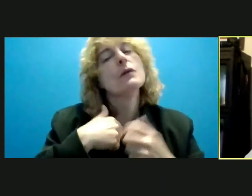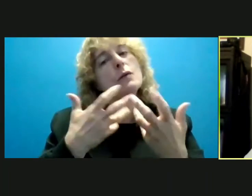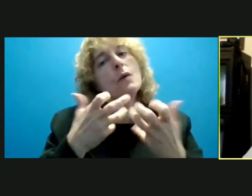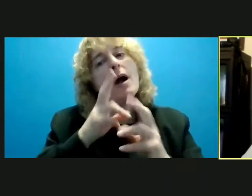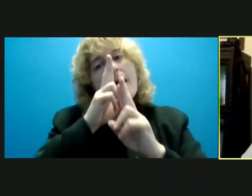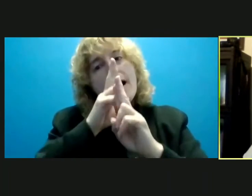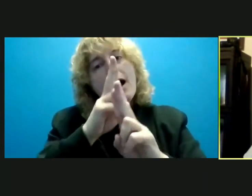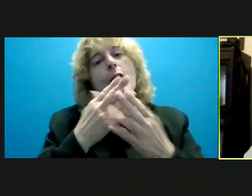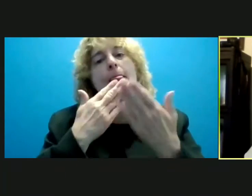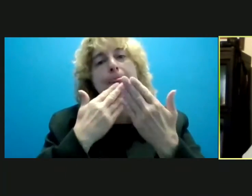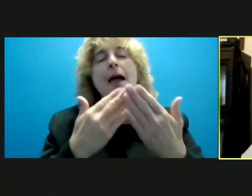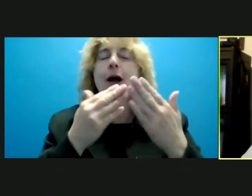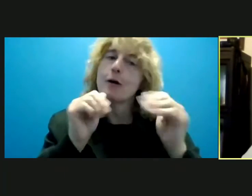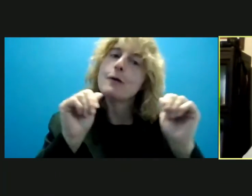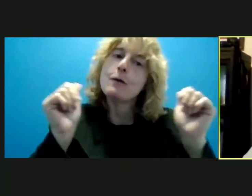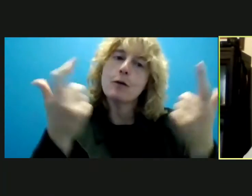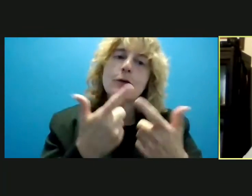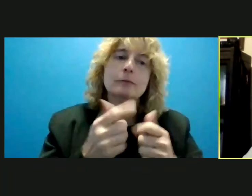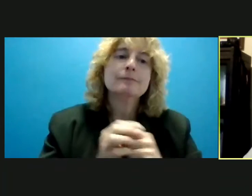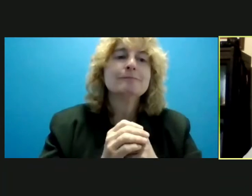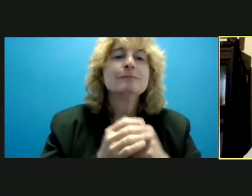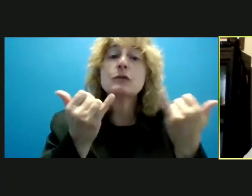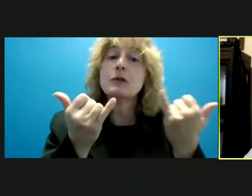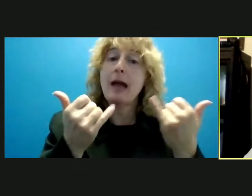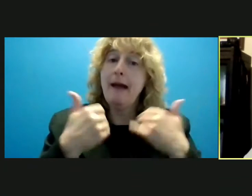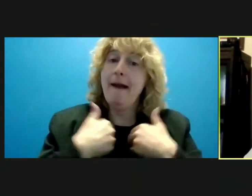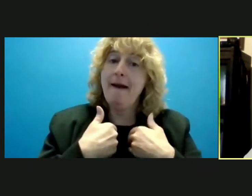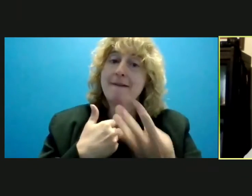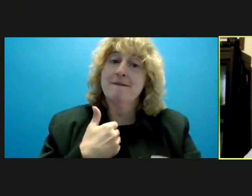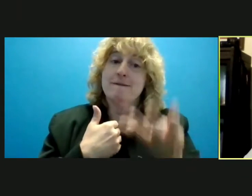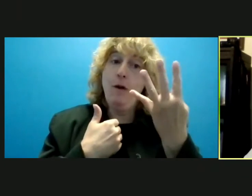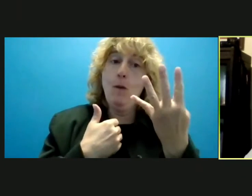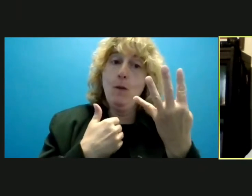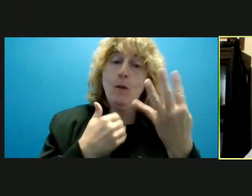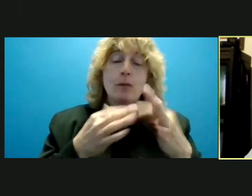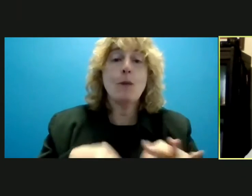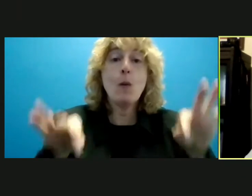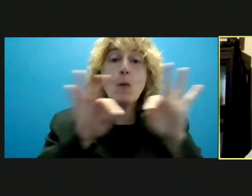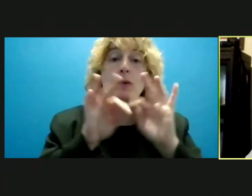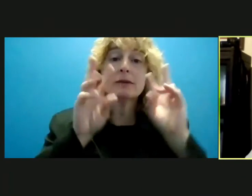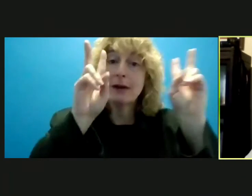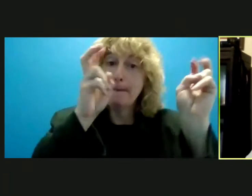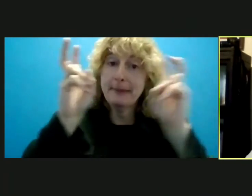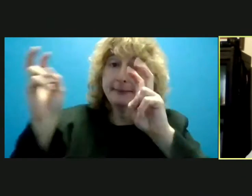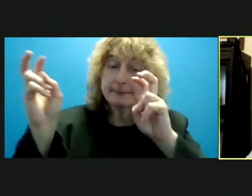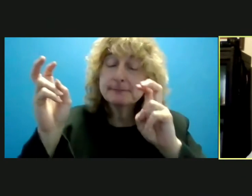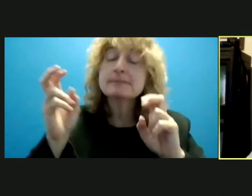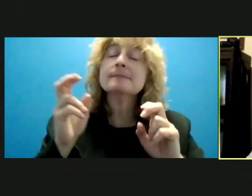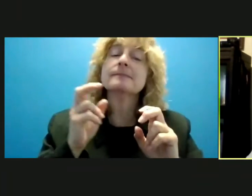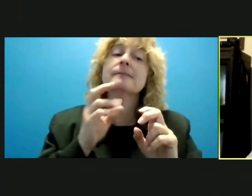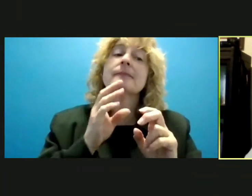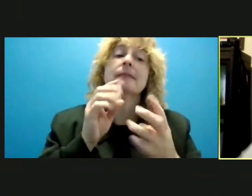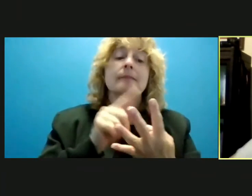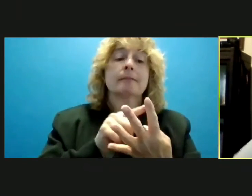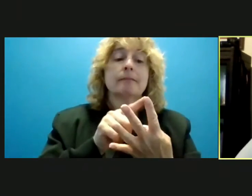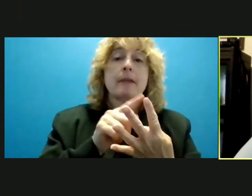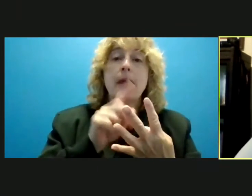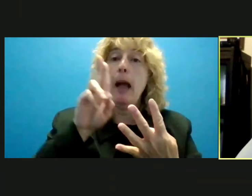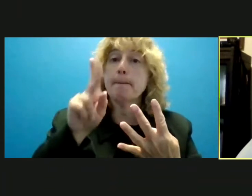all of you. So today we have four really important topics that we're covering. We're going to have updates from the state.